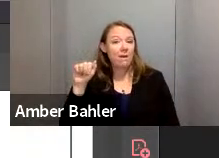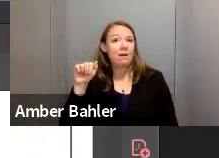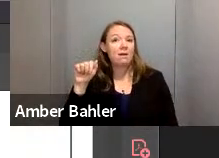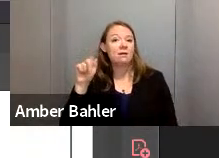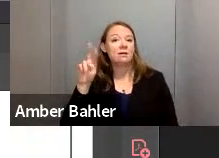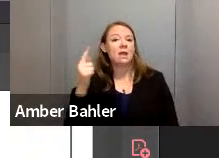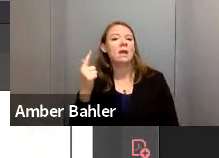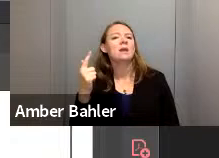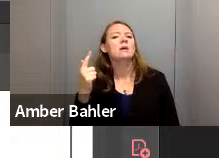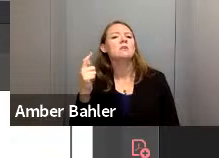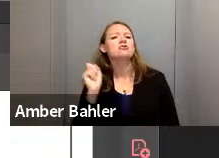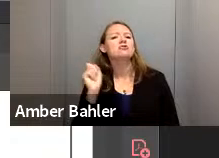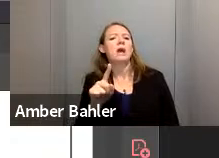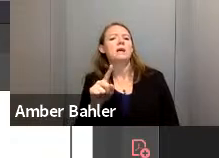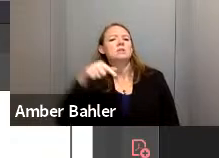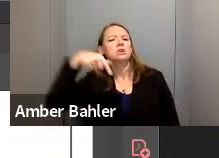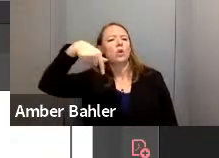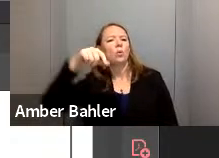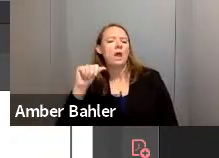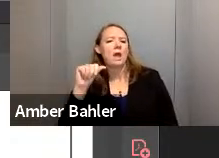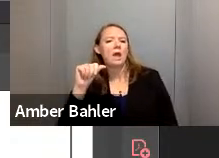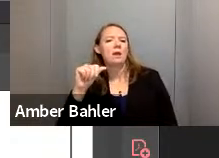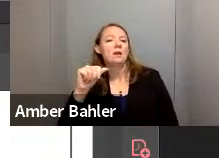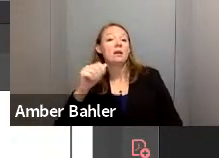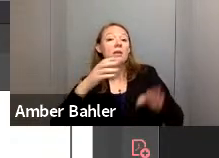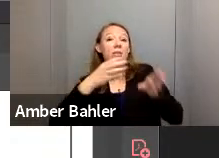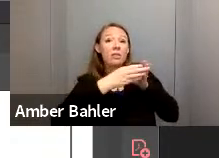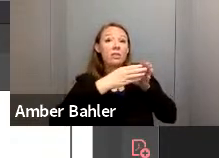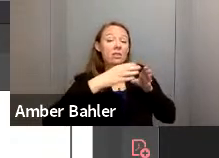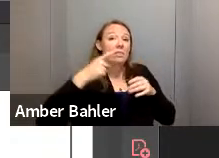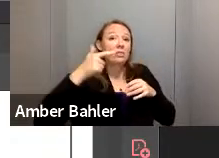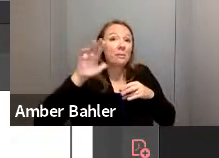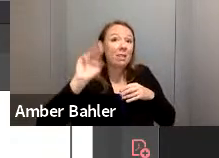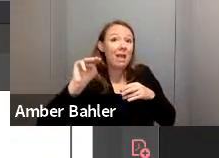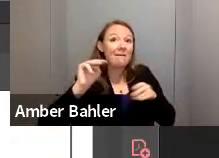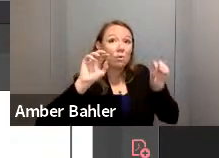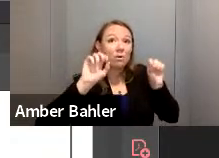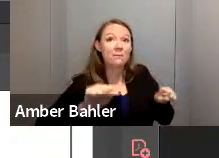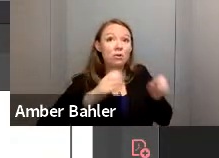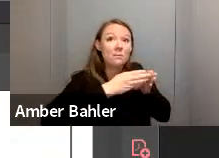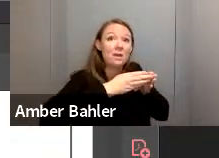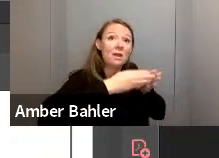whether the platform could be longer to accommodate more wheelchairs and bench seating.